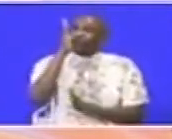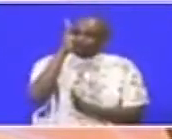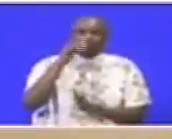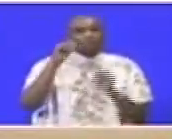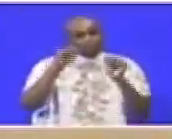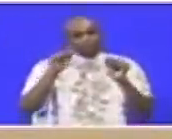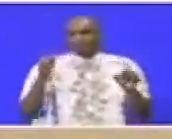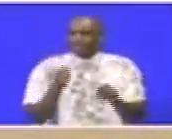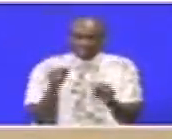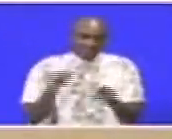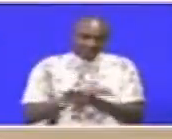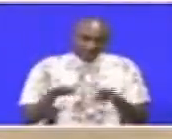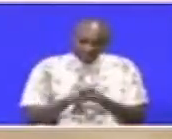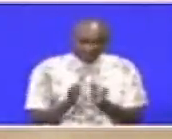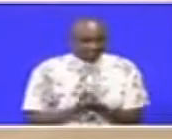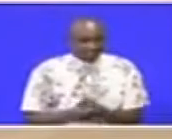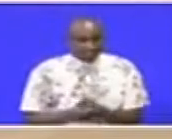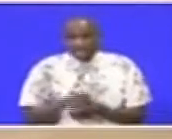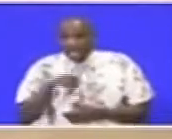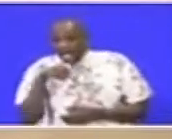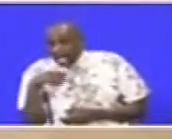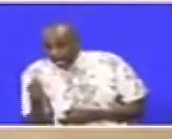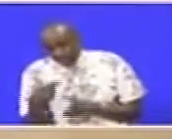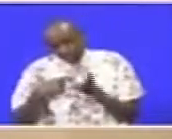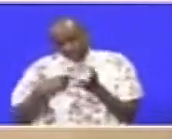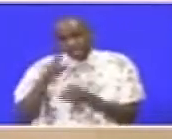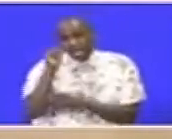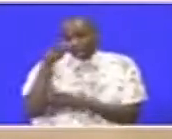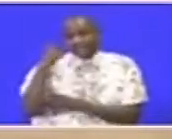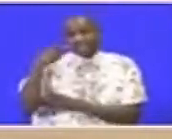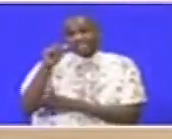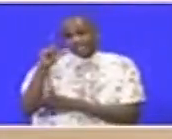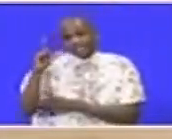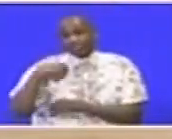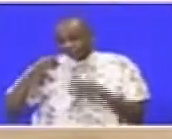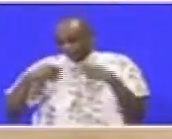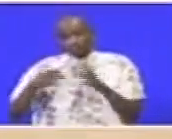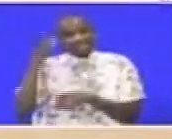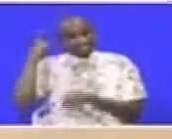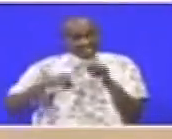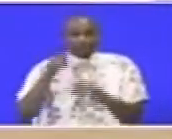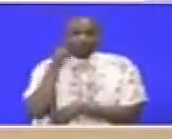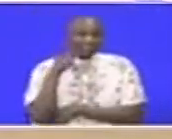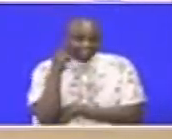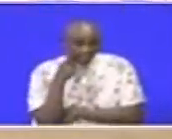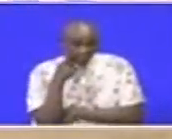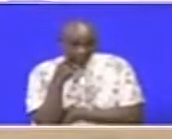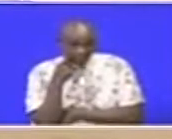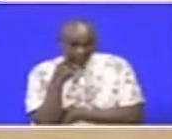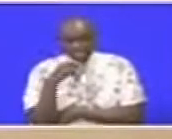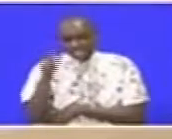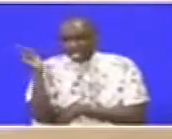possible. In basketball, Upperhill's unbeaten run continued as they avenged last year's loss to Maseno in the finals. The Nairobi-based side